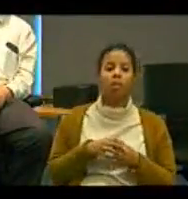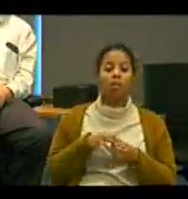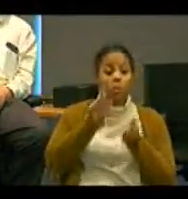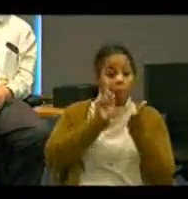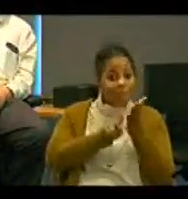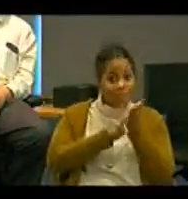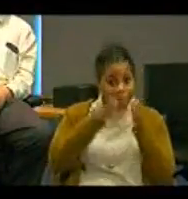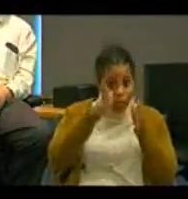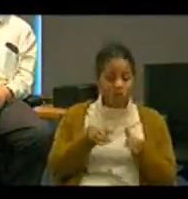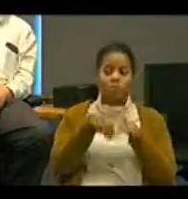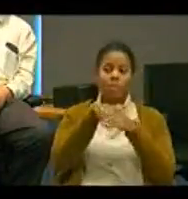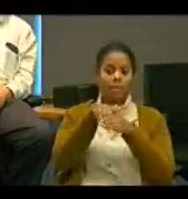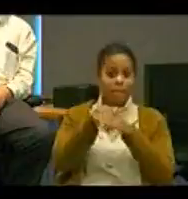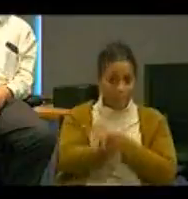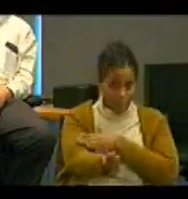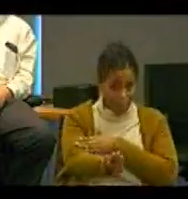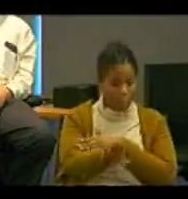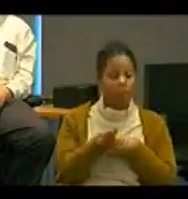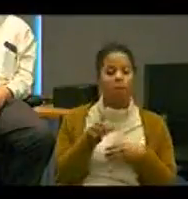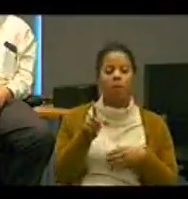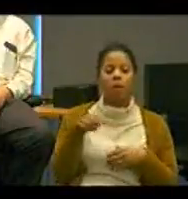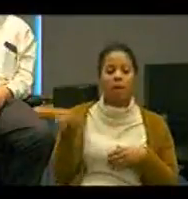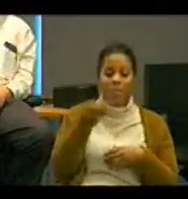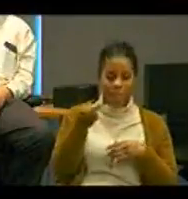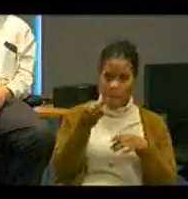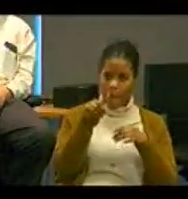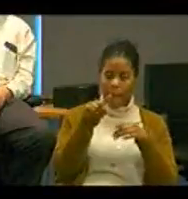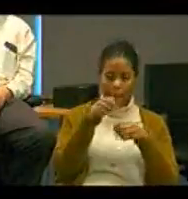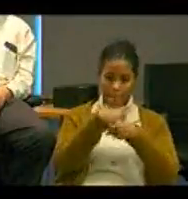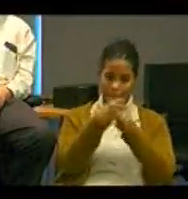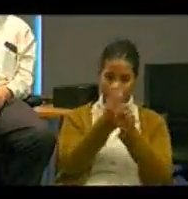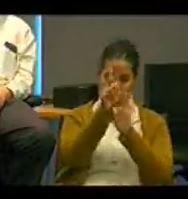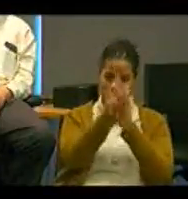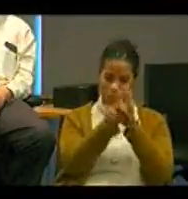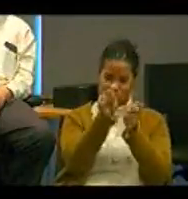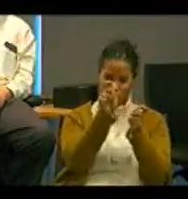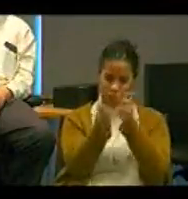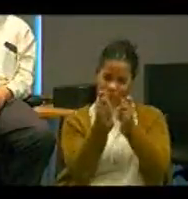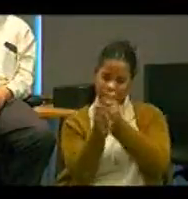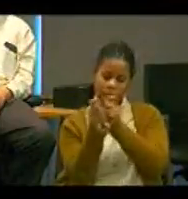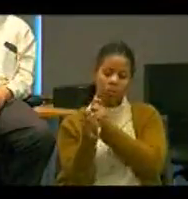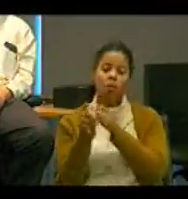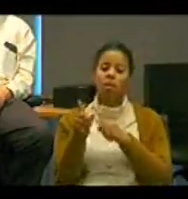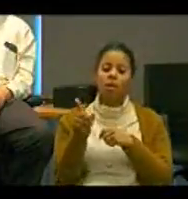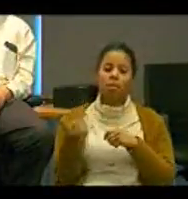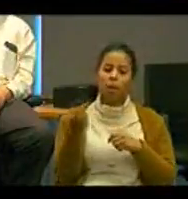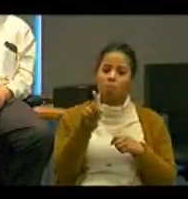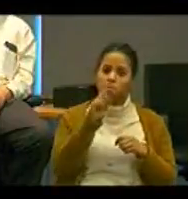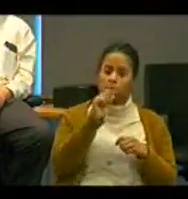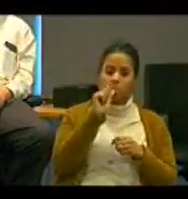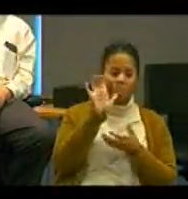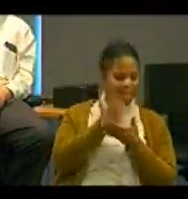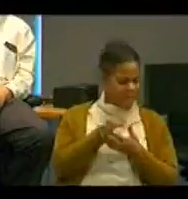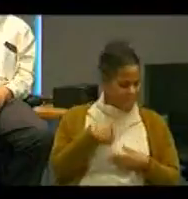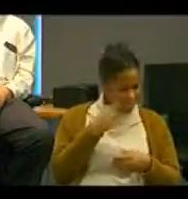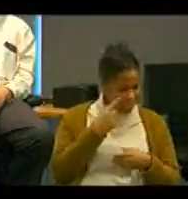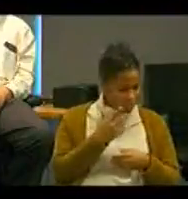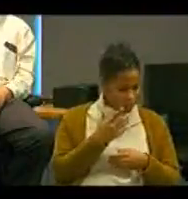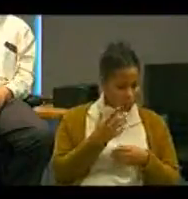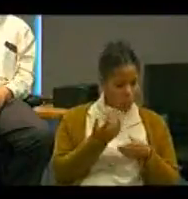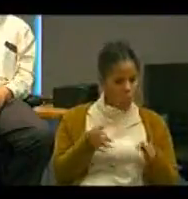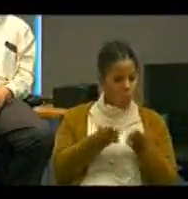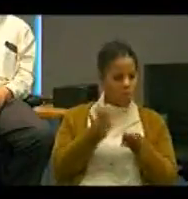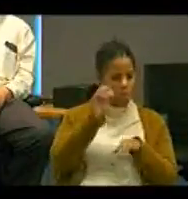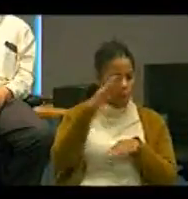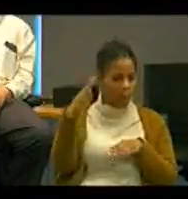in, they made policy shifts, and they did not leave. At the close of the Obama administration, I think the numbers on the